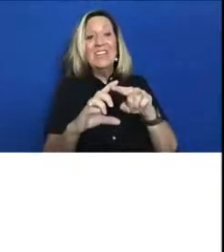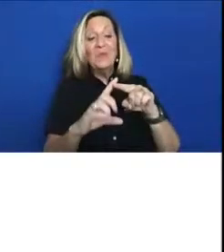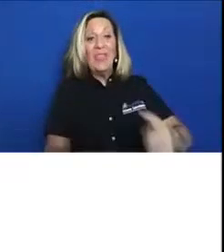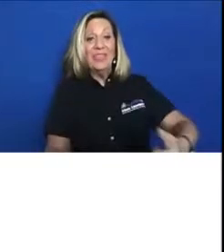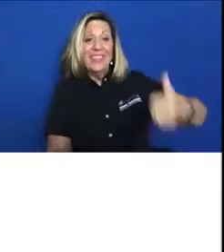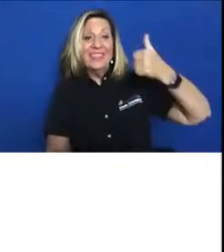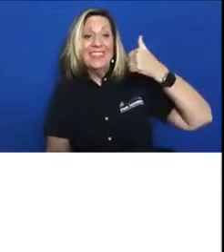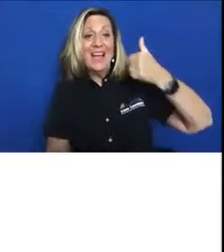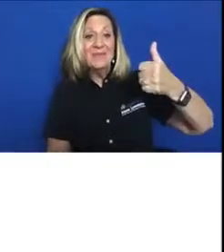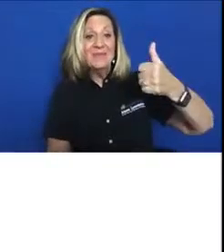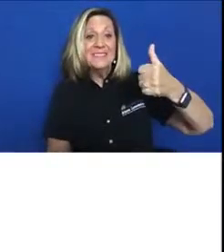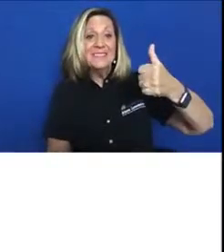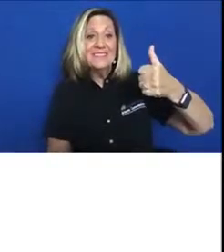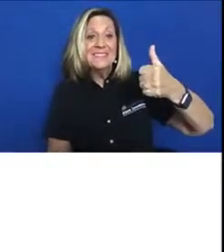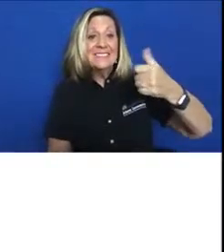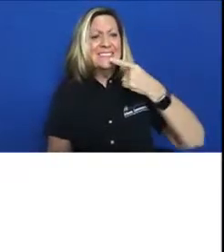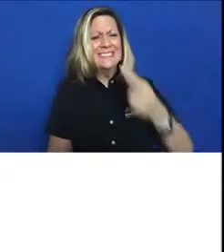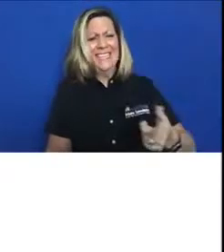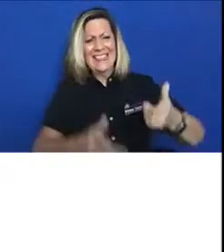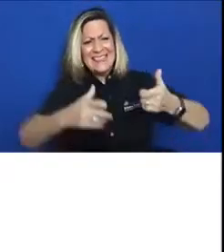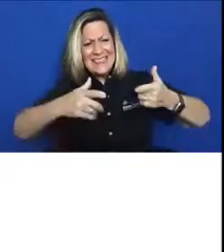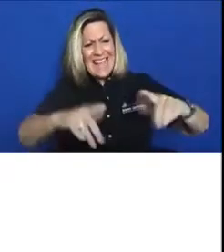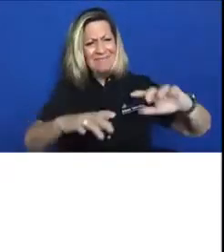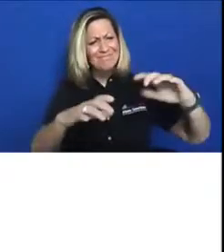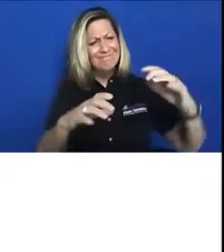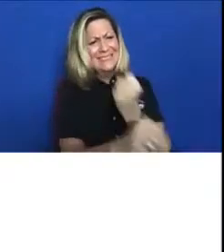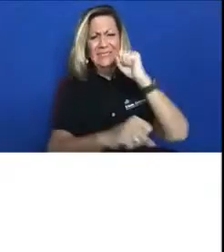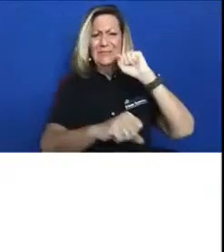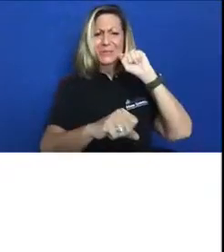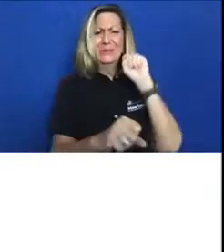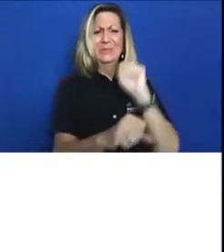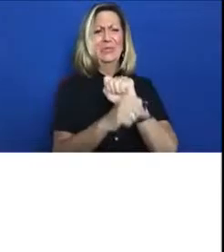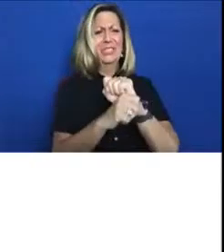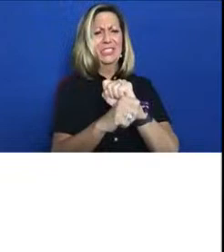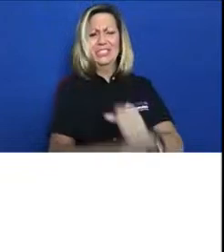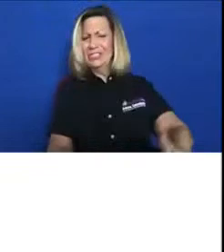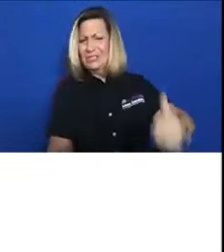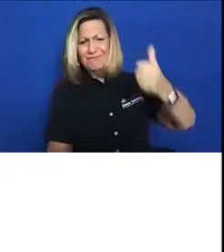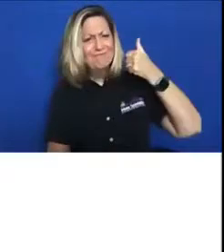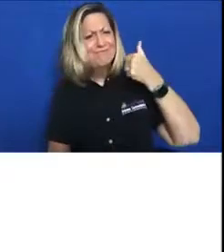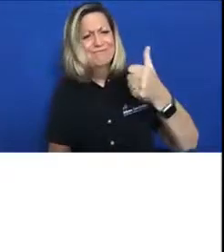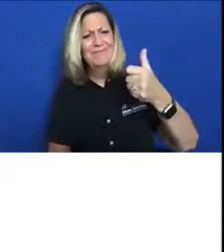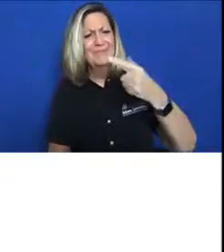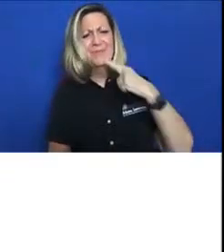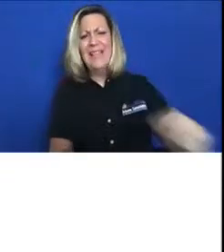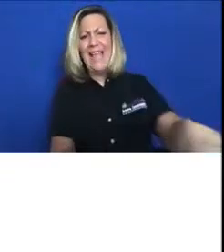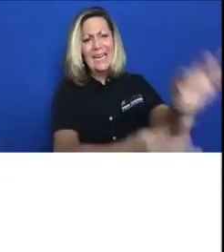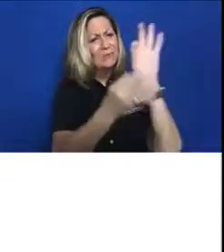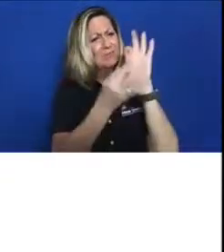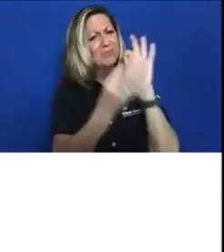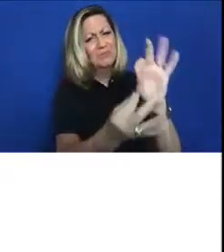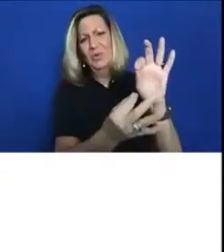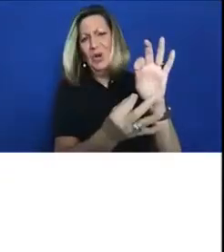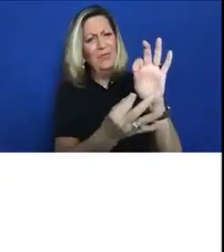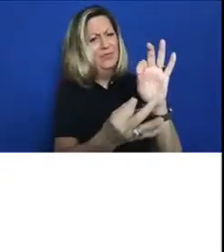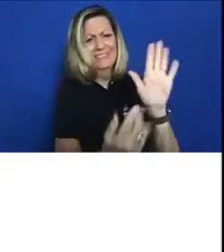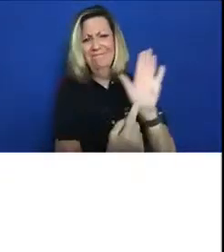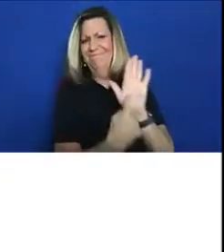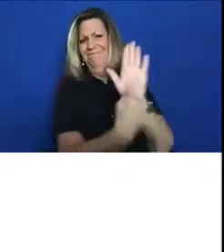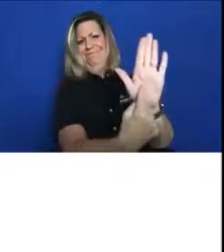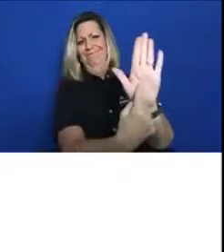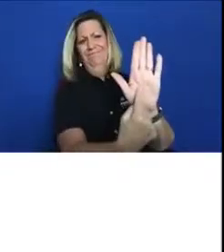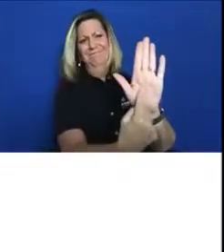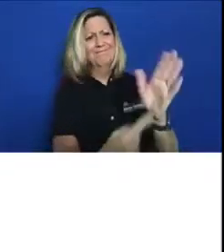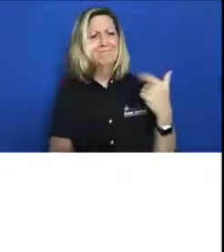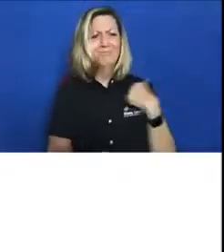So you can see the logo is a circle with the thumbs up graphic, and the words say, "Let's get to work."